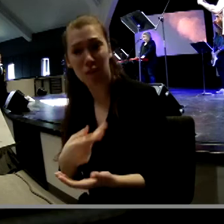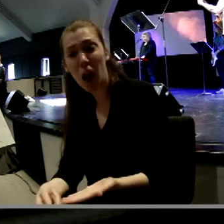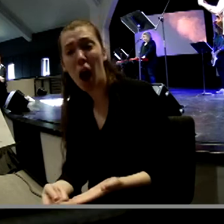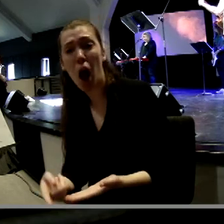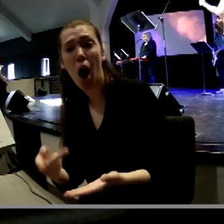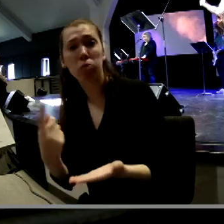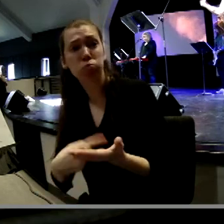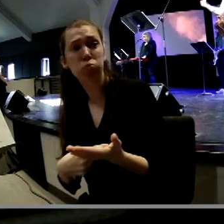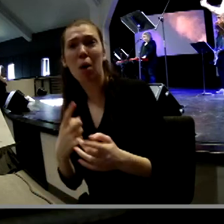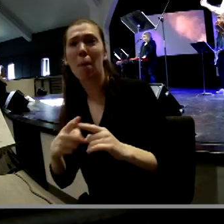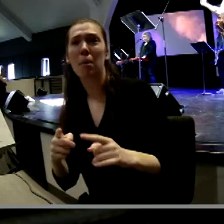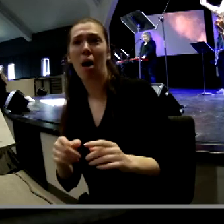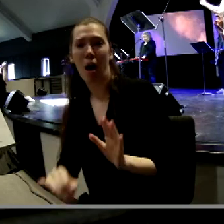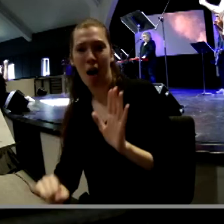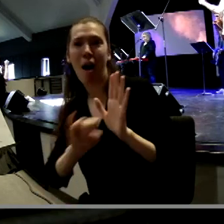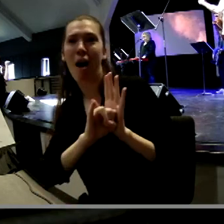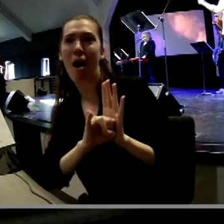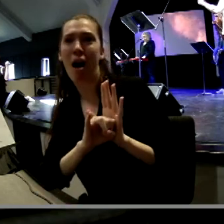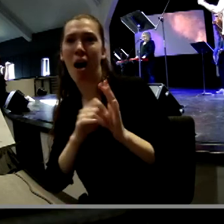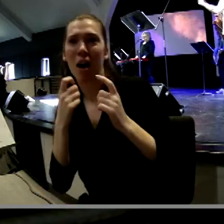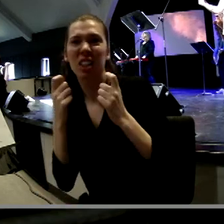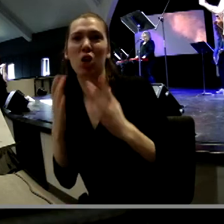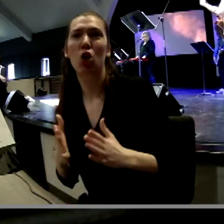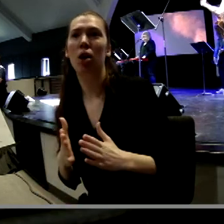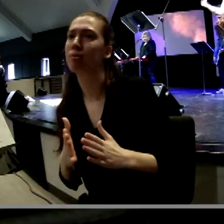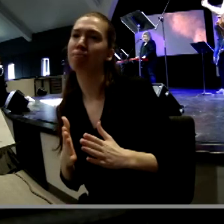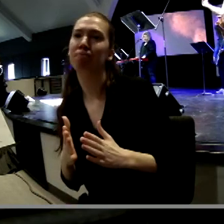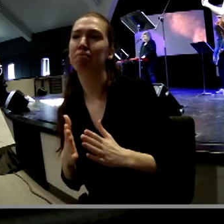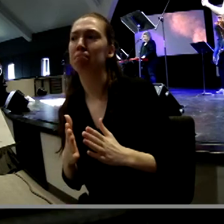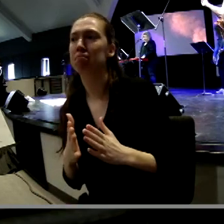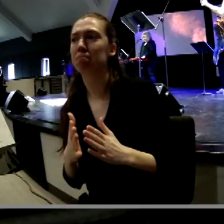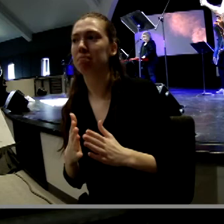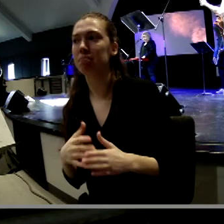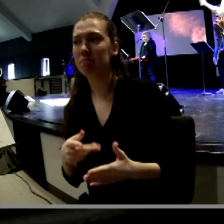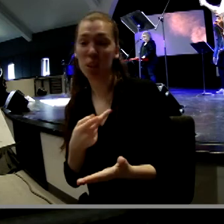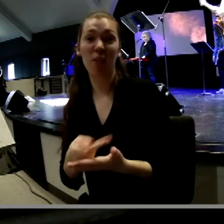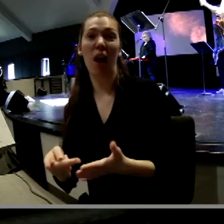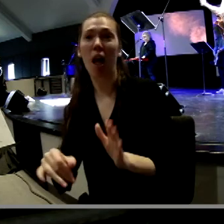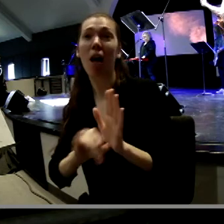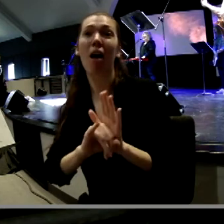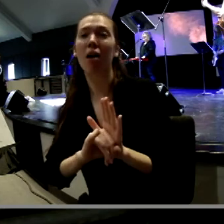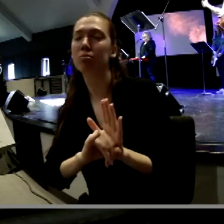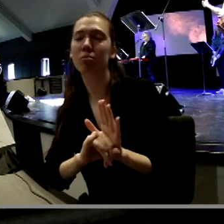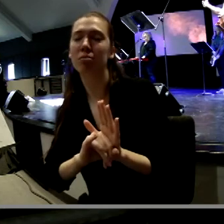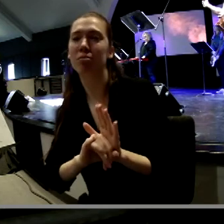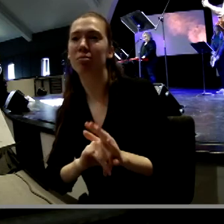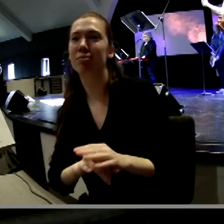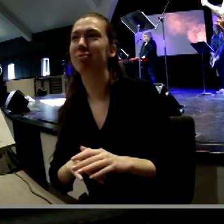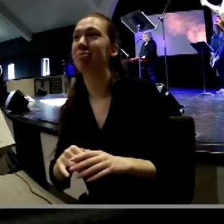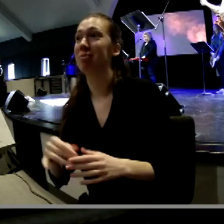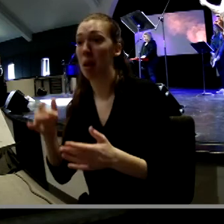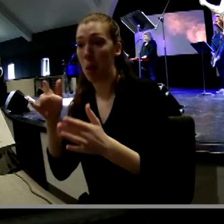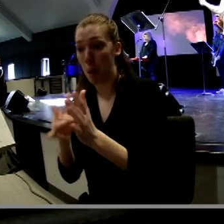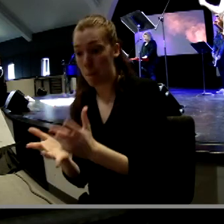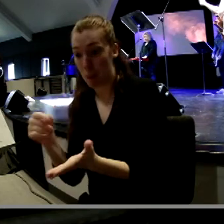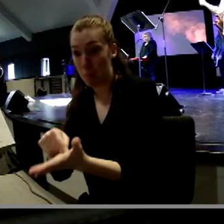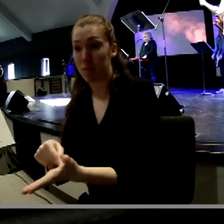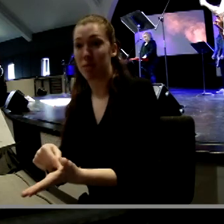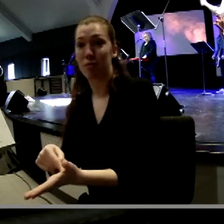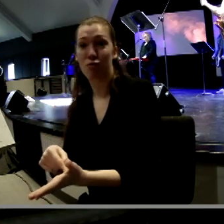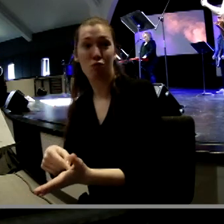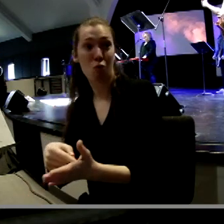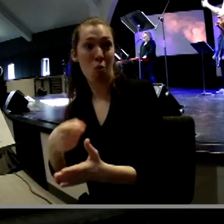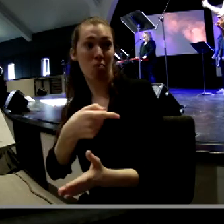but that's not your identity. That's the rearview mirror. The windshield says that you were bought and paid with the price. No height, nor debt, nor any other